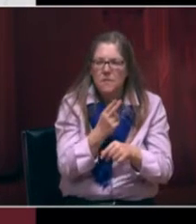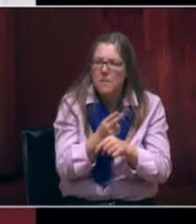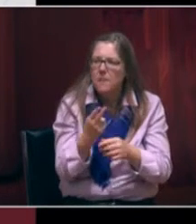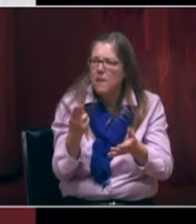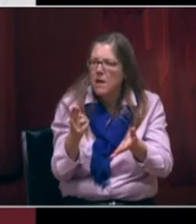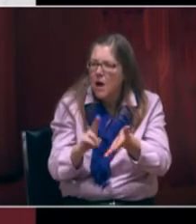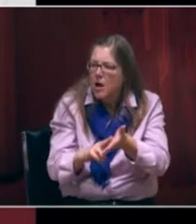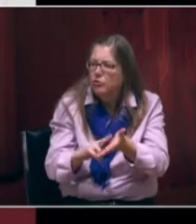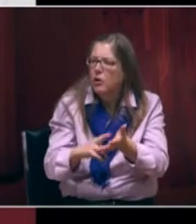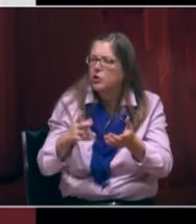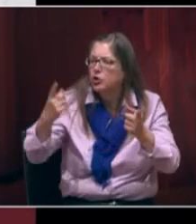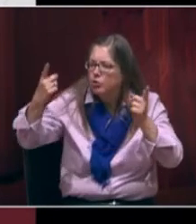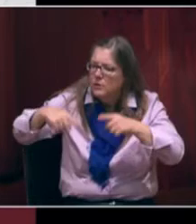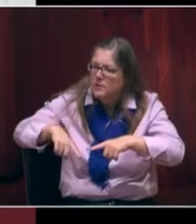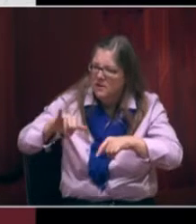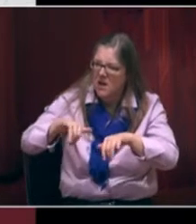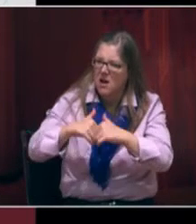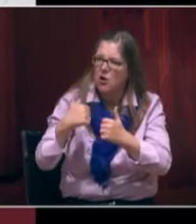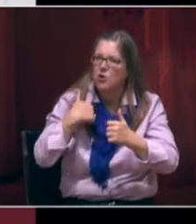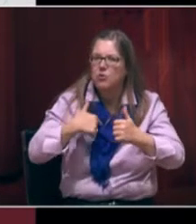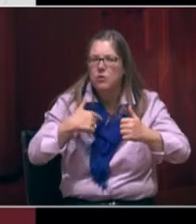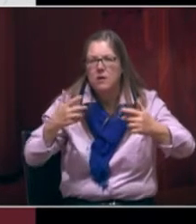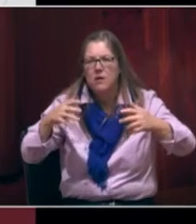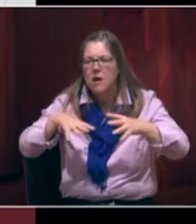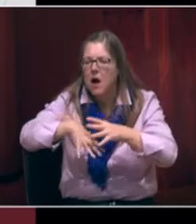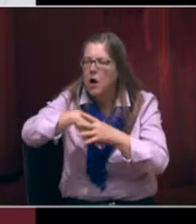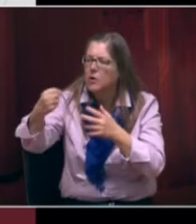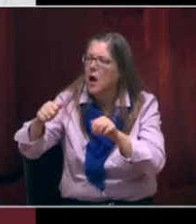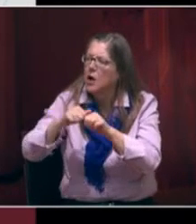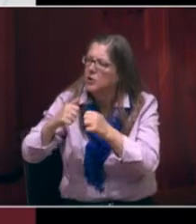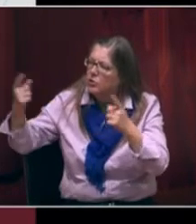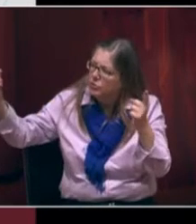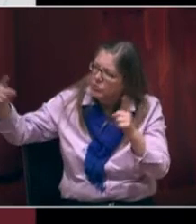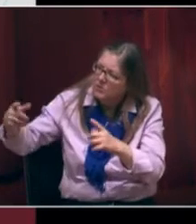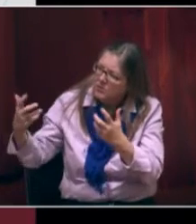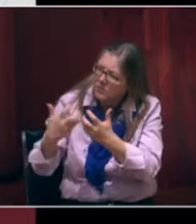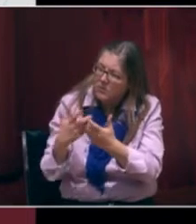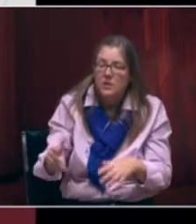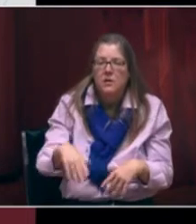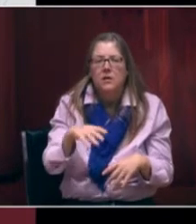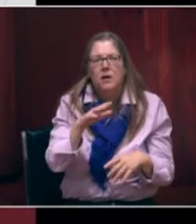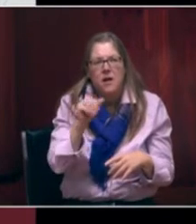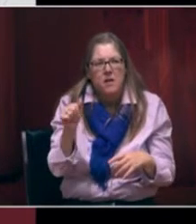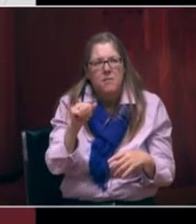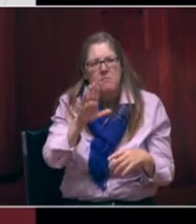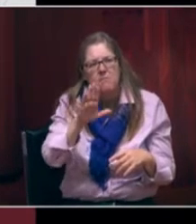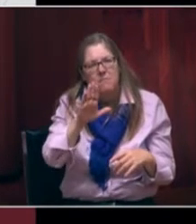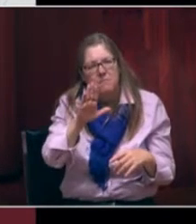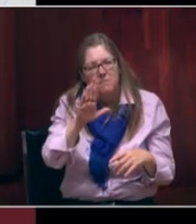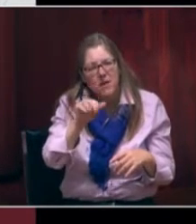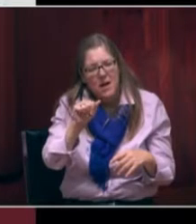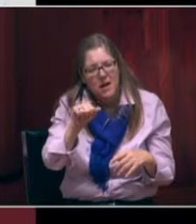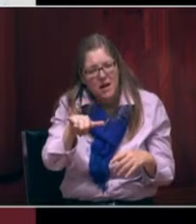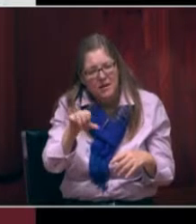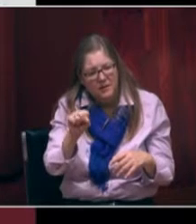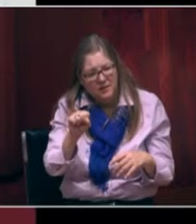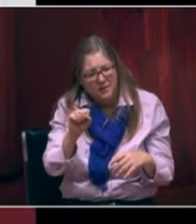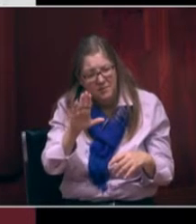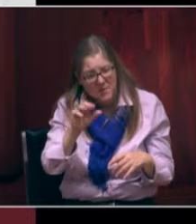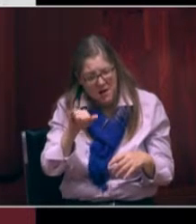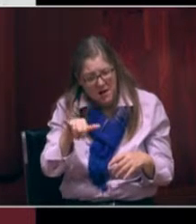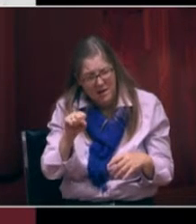is how we do business with others who are not part of our agencies. We're also going to talk about something called phased implementation, which is really how